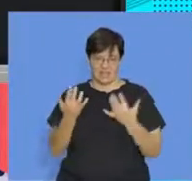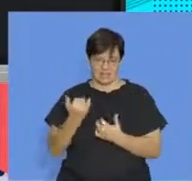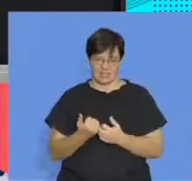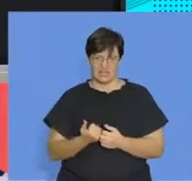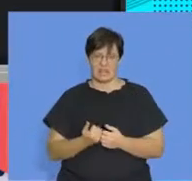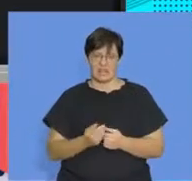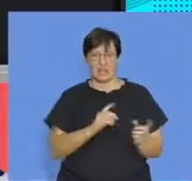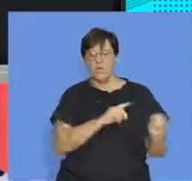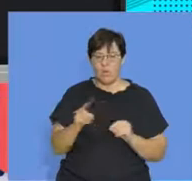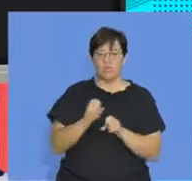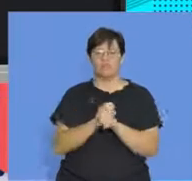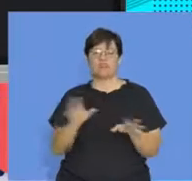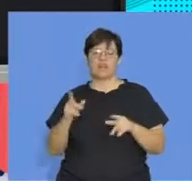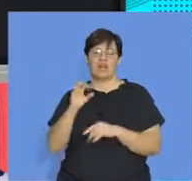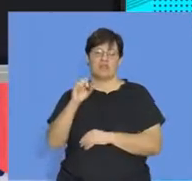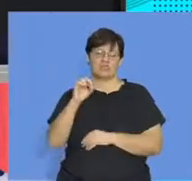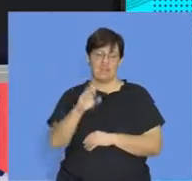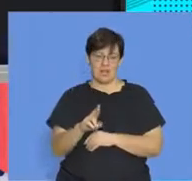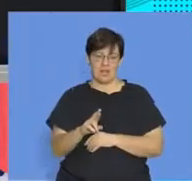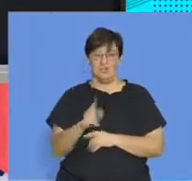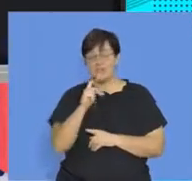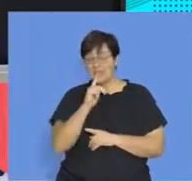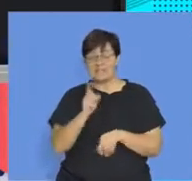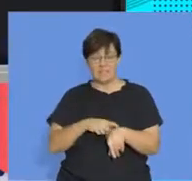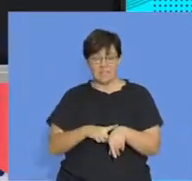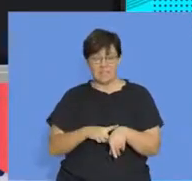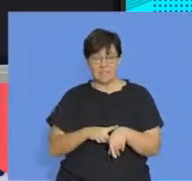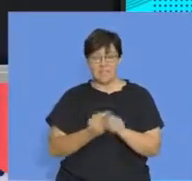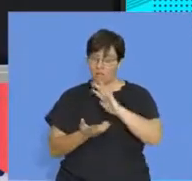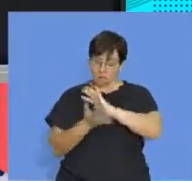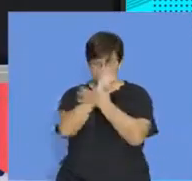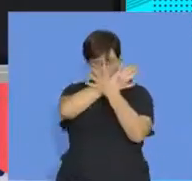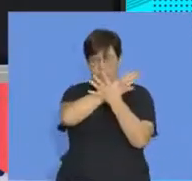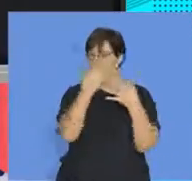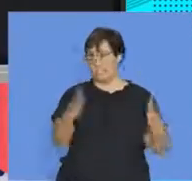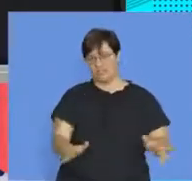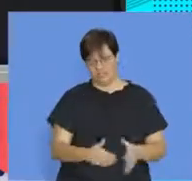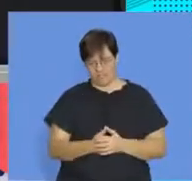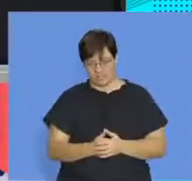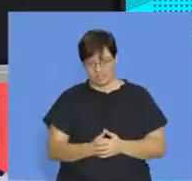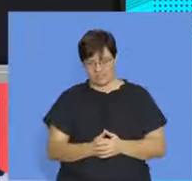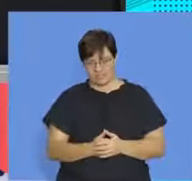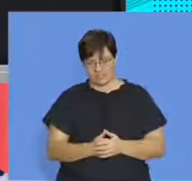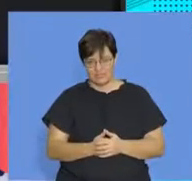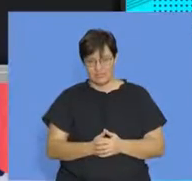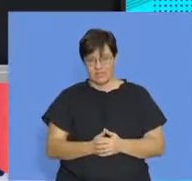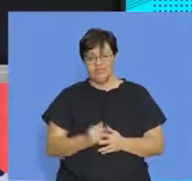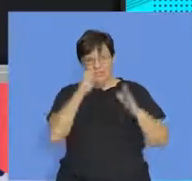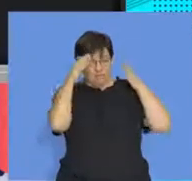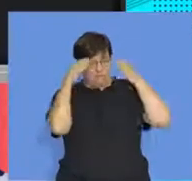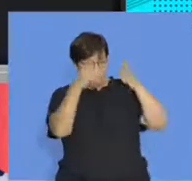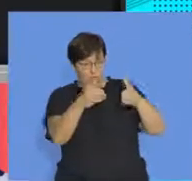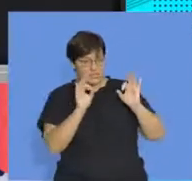of the calculation. There it goes into the general ledger, and by that stage, everything is incorrect. So